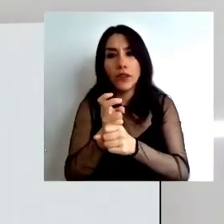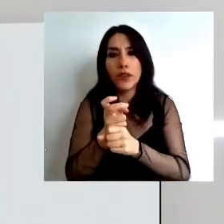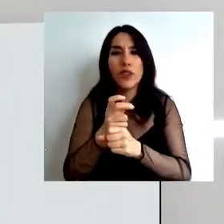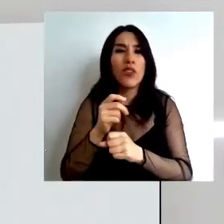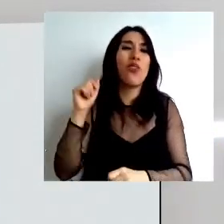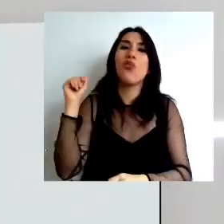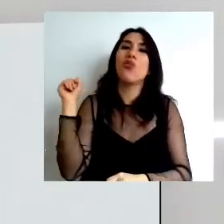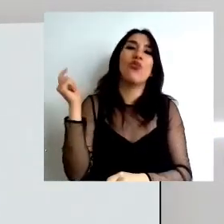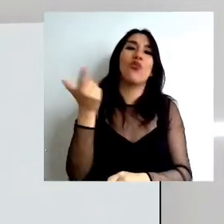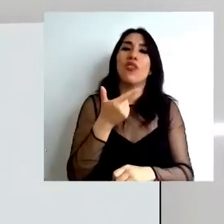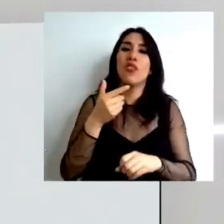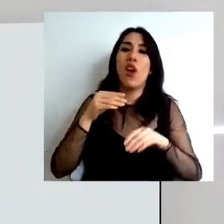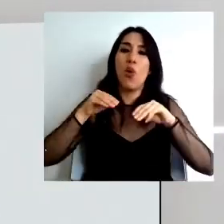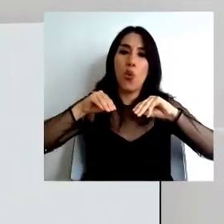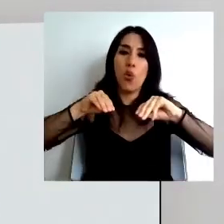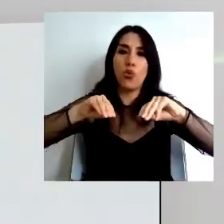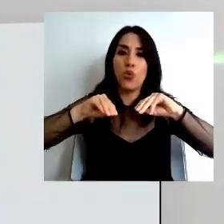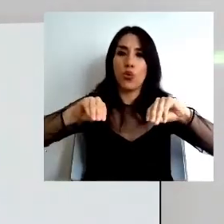So when